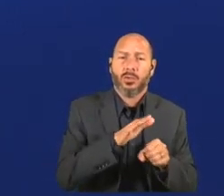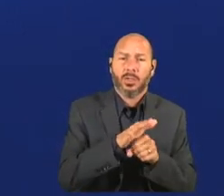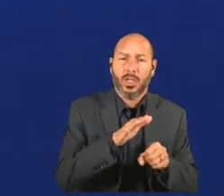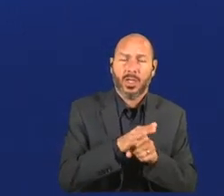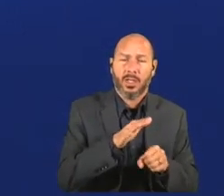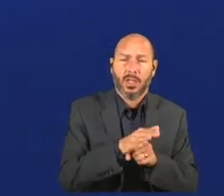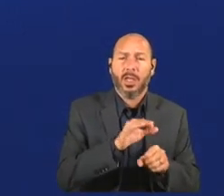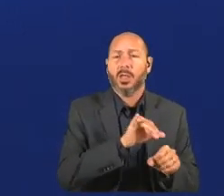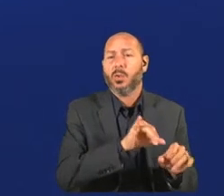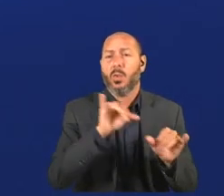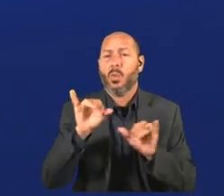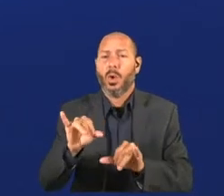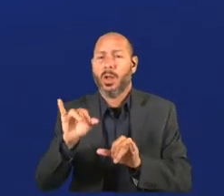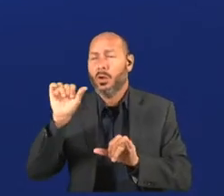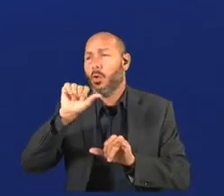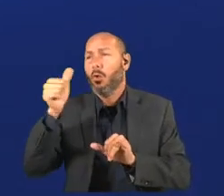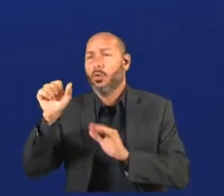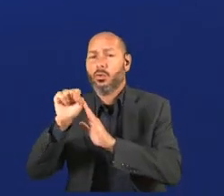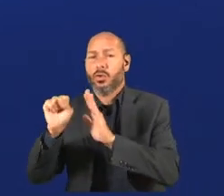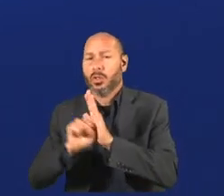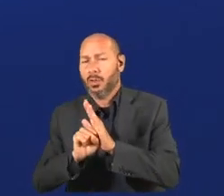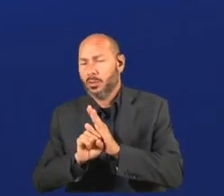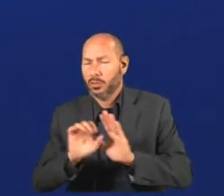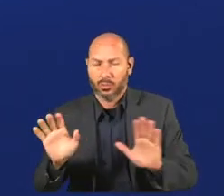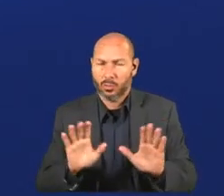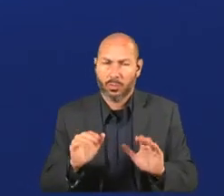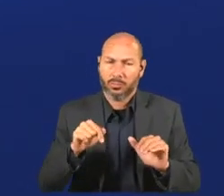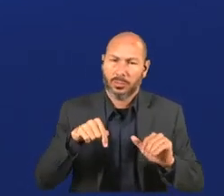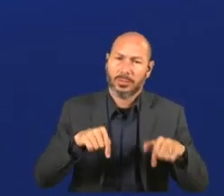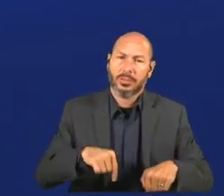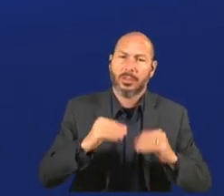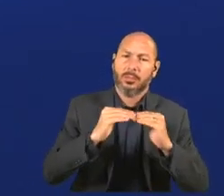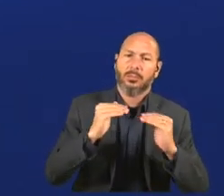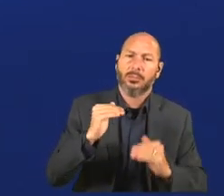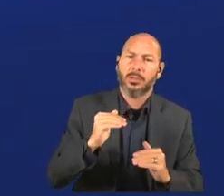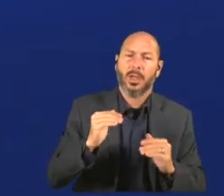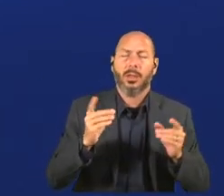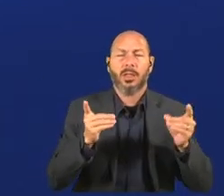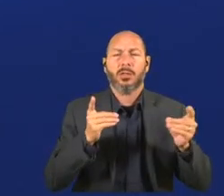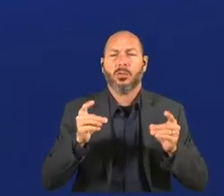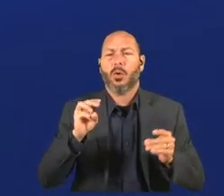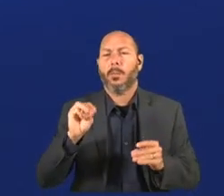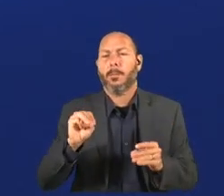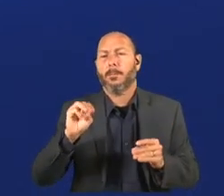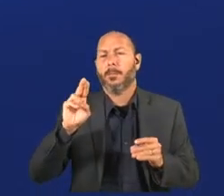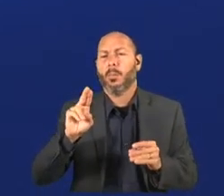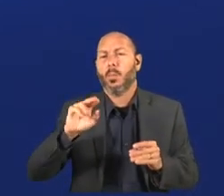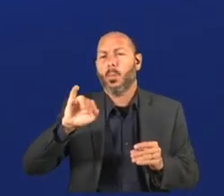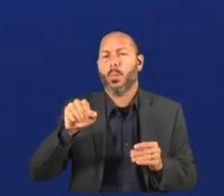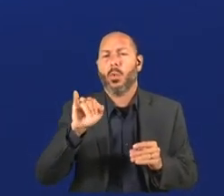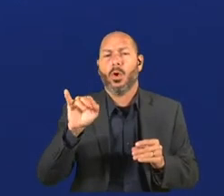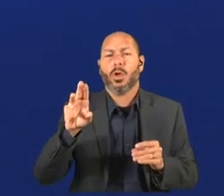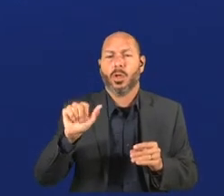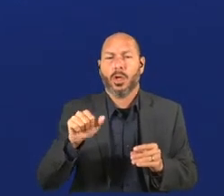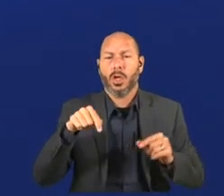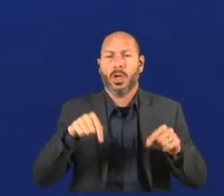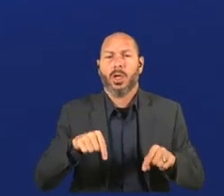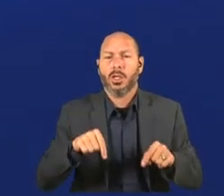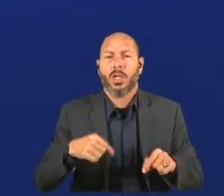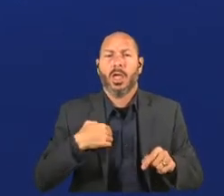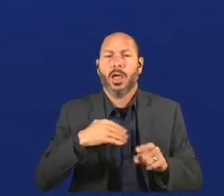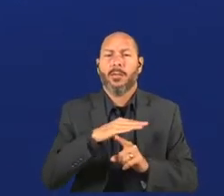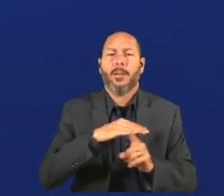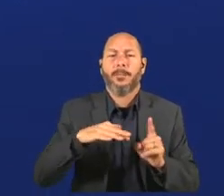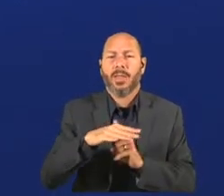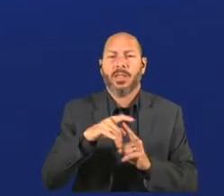we don't want to get into that here. But I would echo what Executive Director Mojica said earlier about in an environment where you have constrained funds, you have to